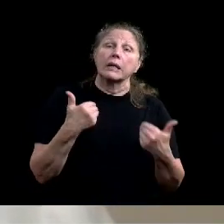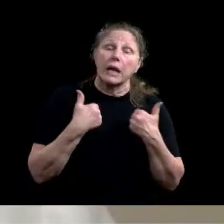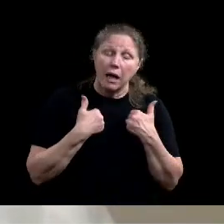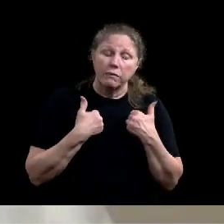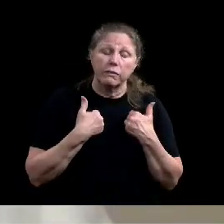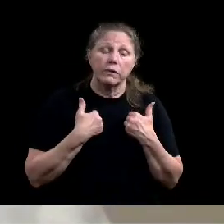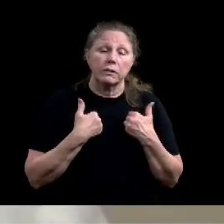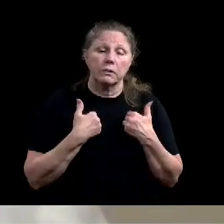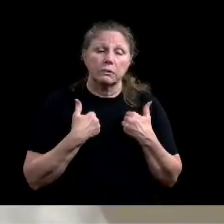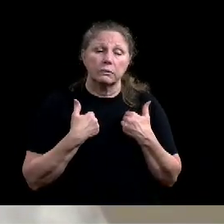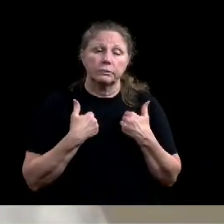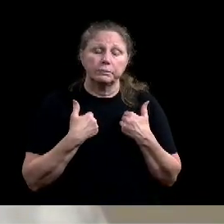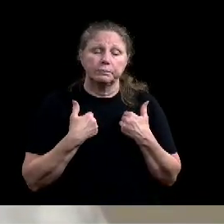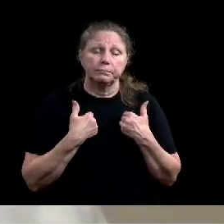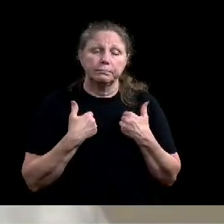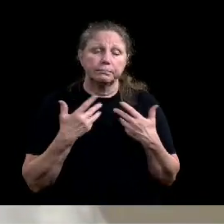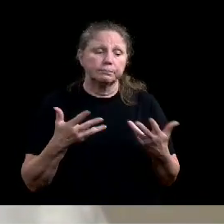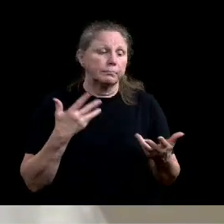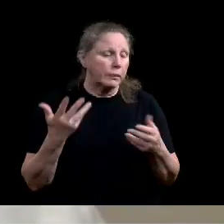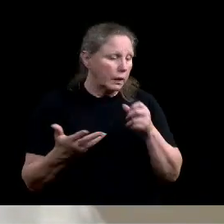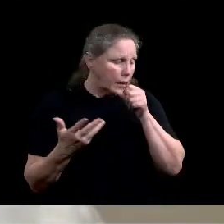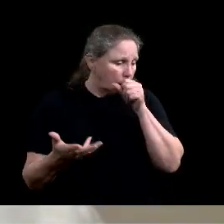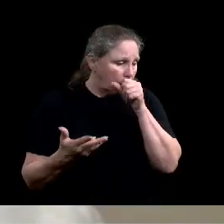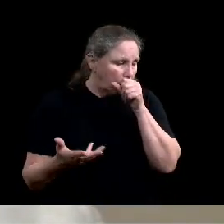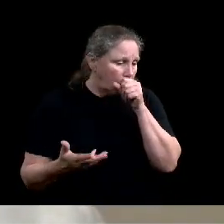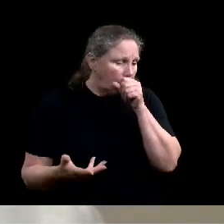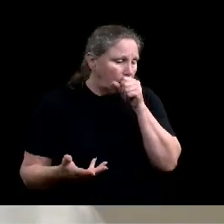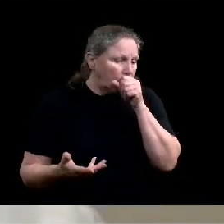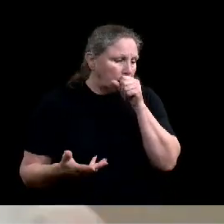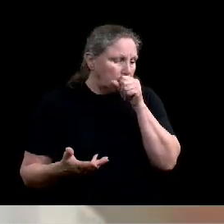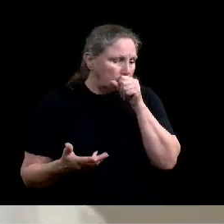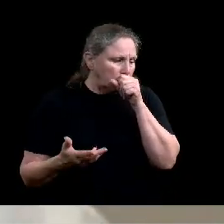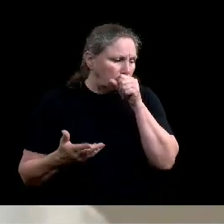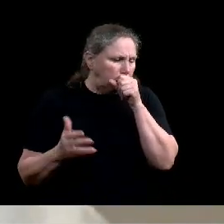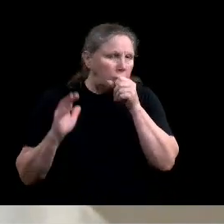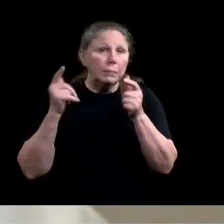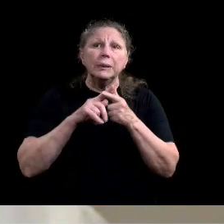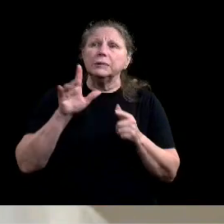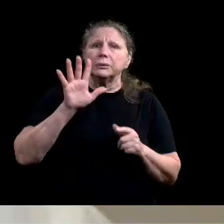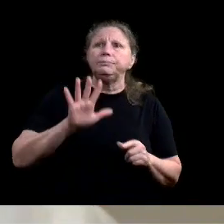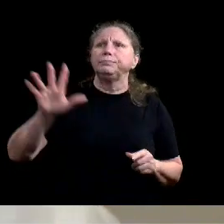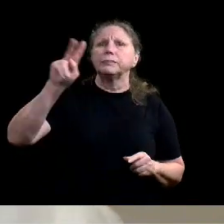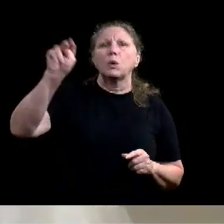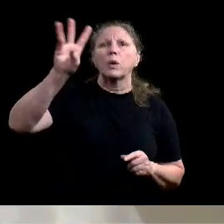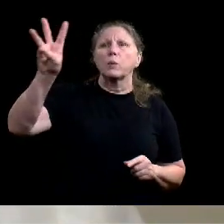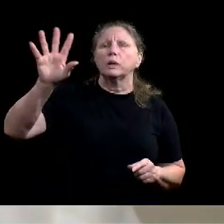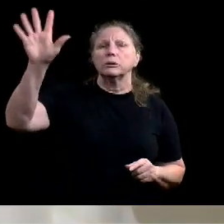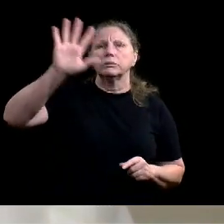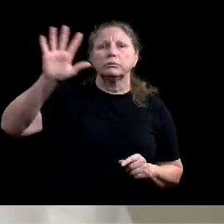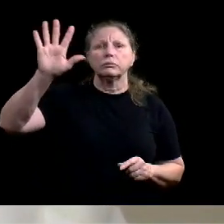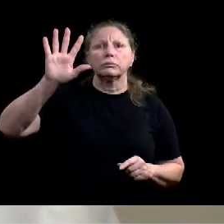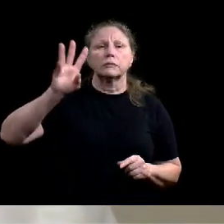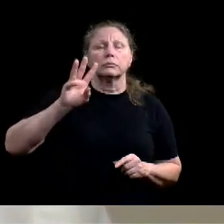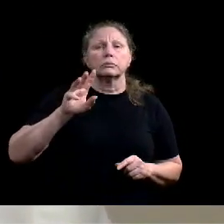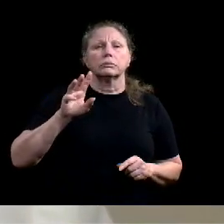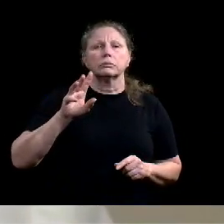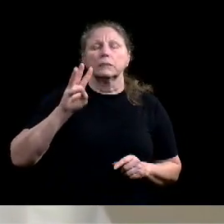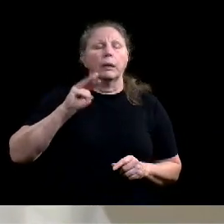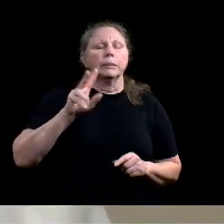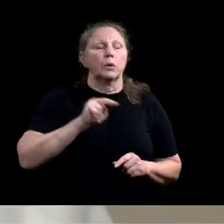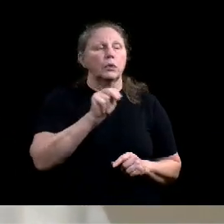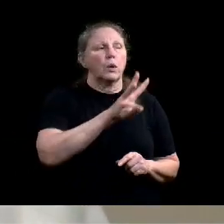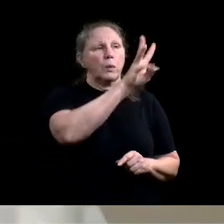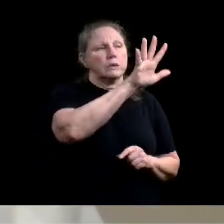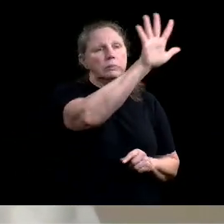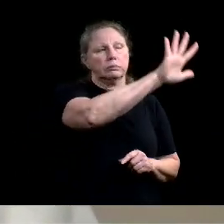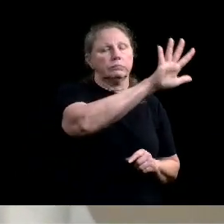Pacific Northwest and New York, Chicago, has been fortunate to not carry so much of the disease